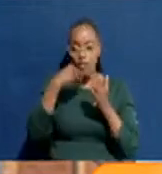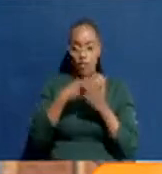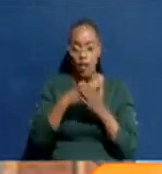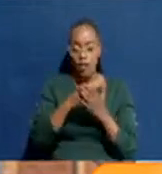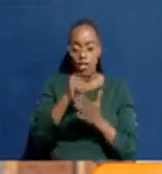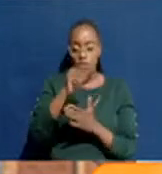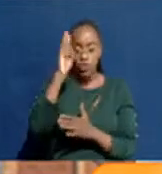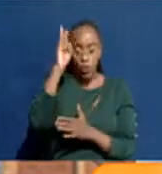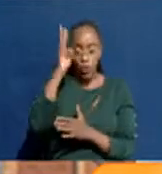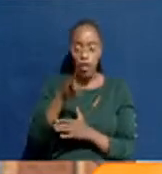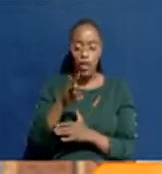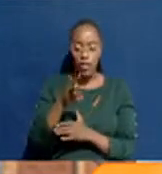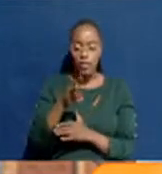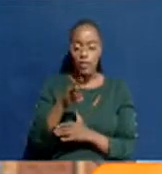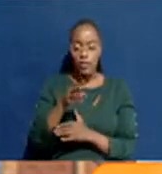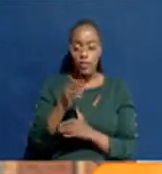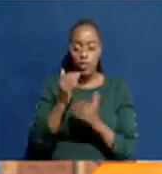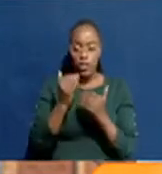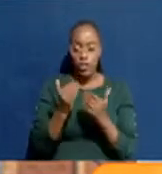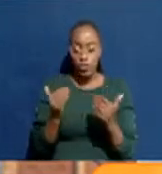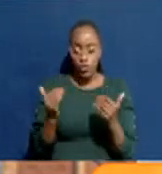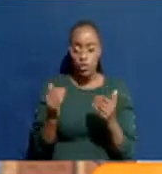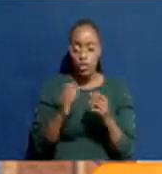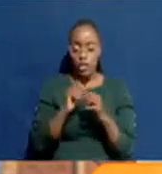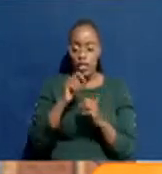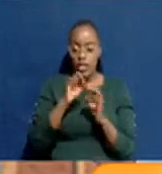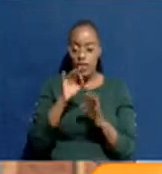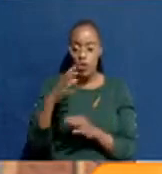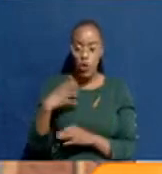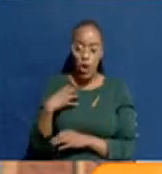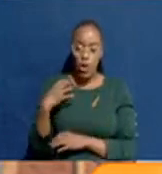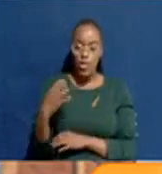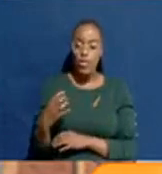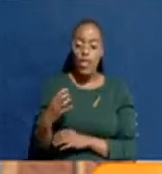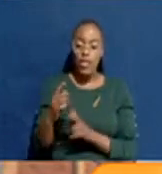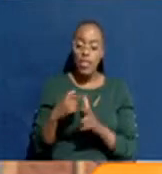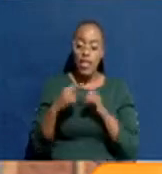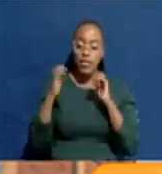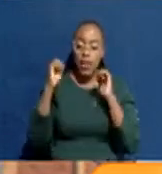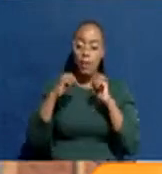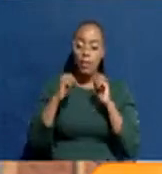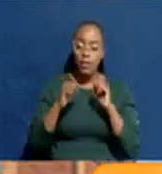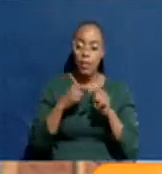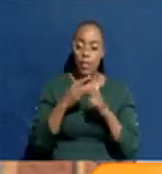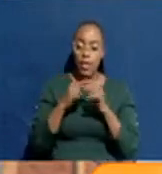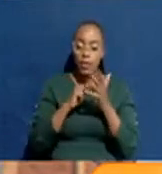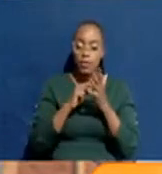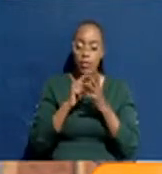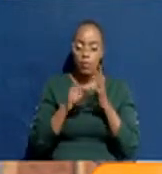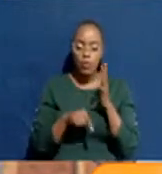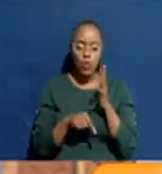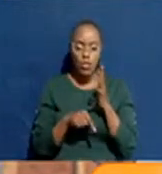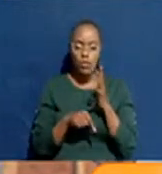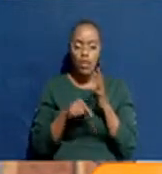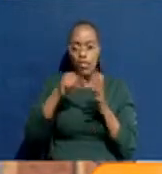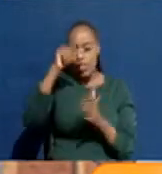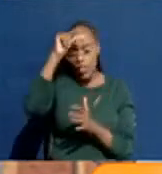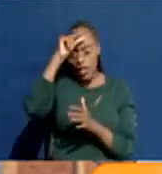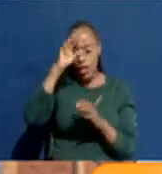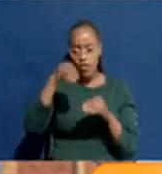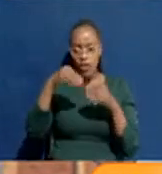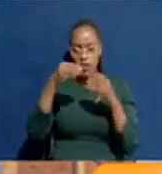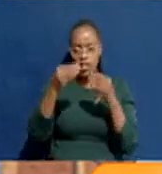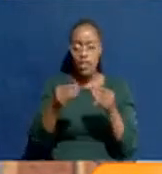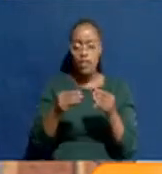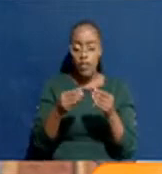your children's education. If you're wealthy, you're able, then what it will mean is that the government will give a scholarship